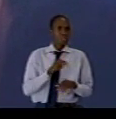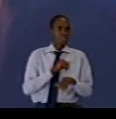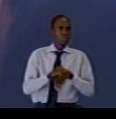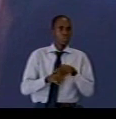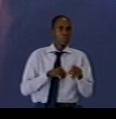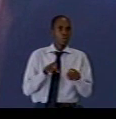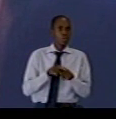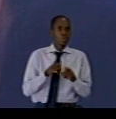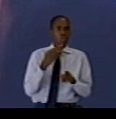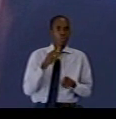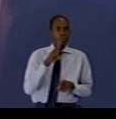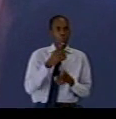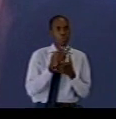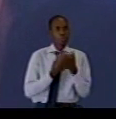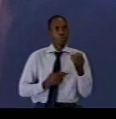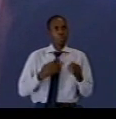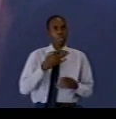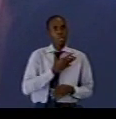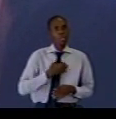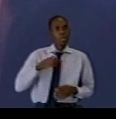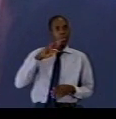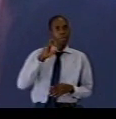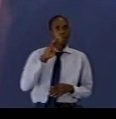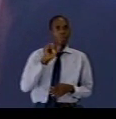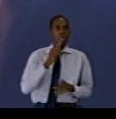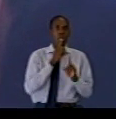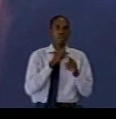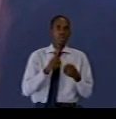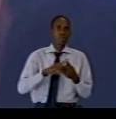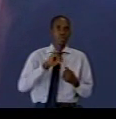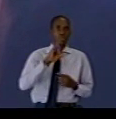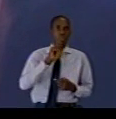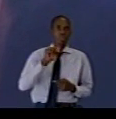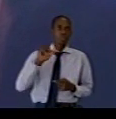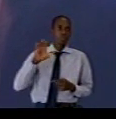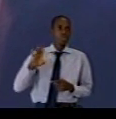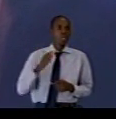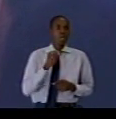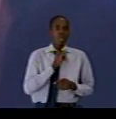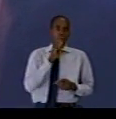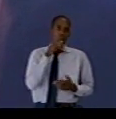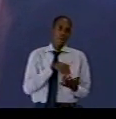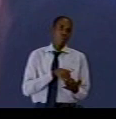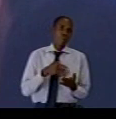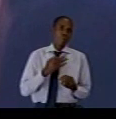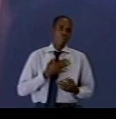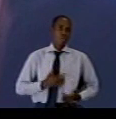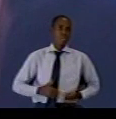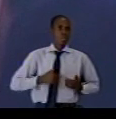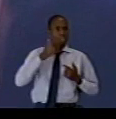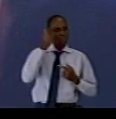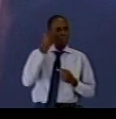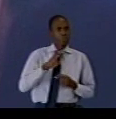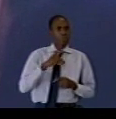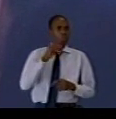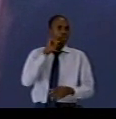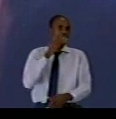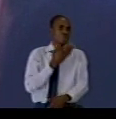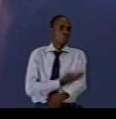day? And Rebekah said to Isaac, I am weary of my life because of the daughters of